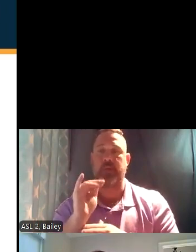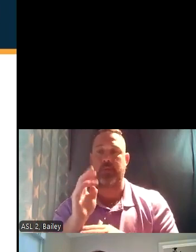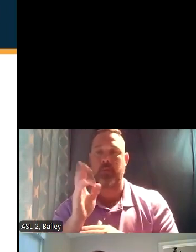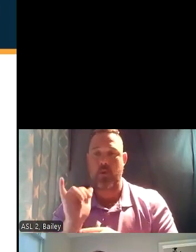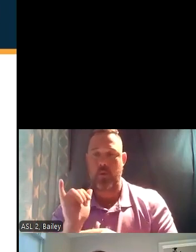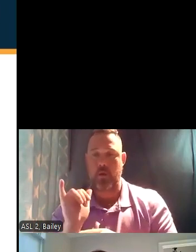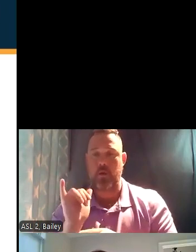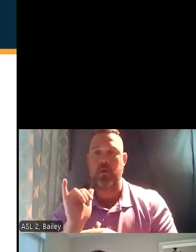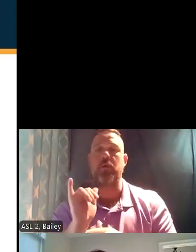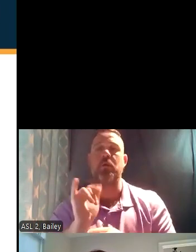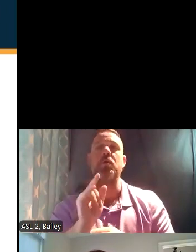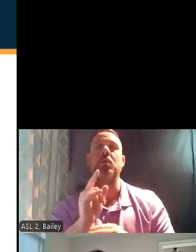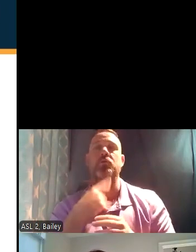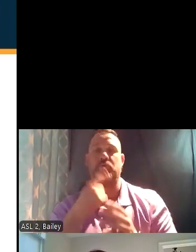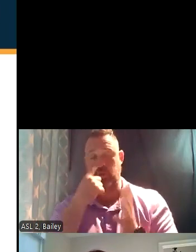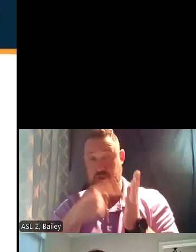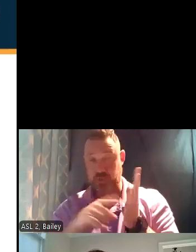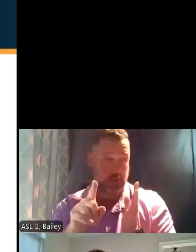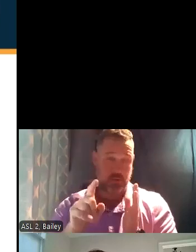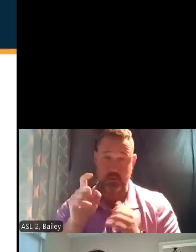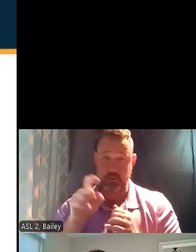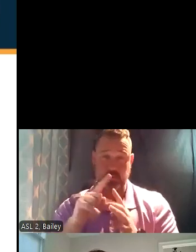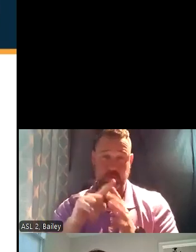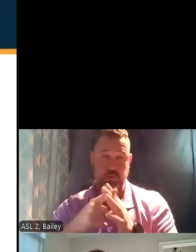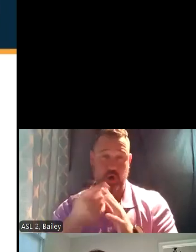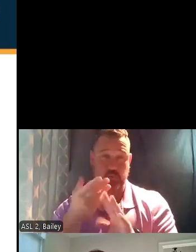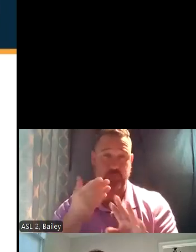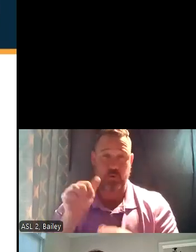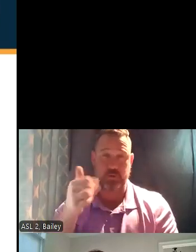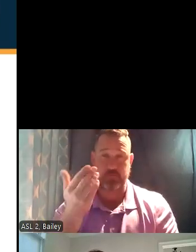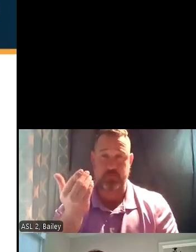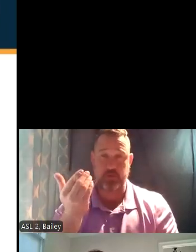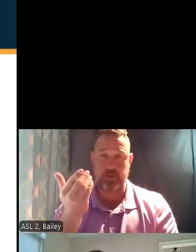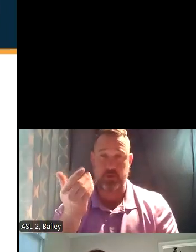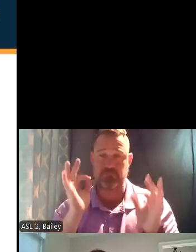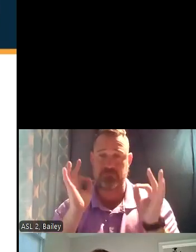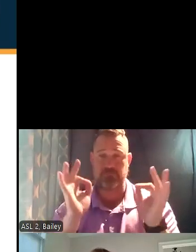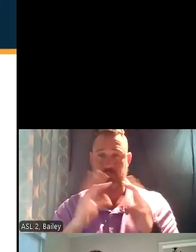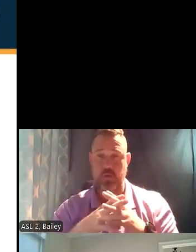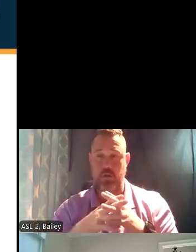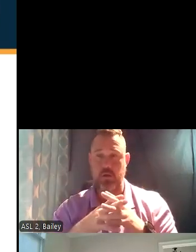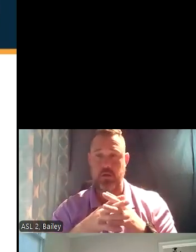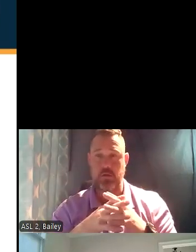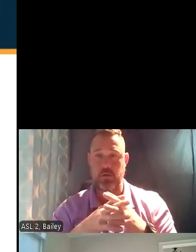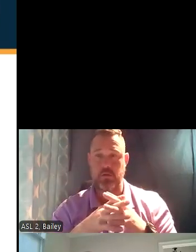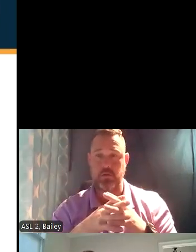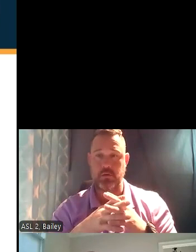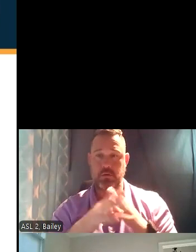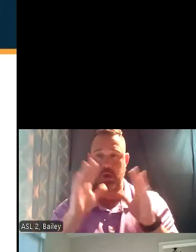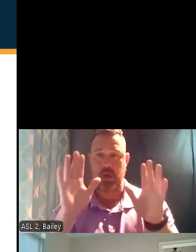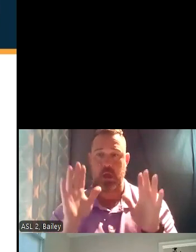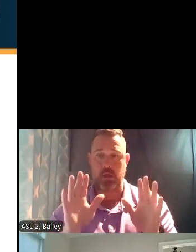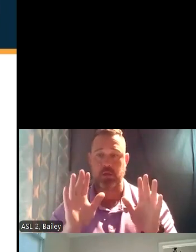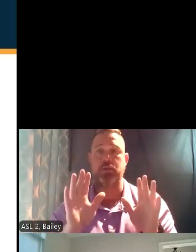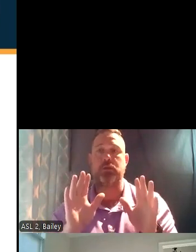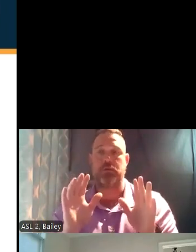wanted to check with her to make sure she didn't need to start before 10:15. I am fine, Catherine. Thank you so much. Okay, excellent. So what we're going to do